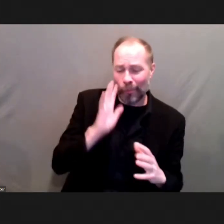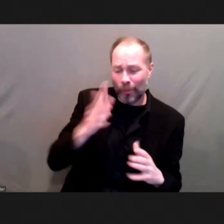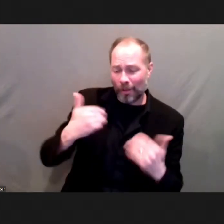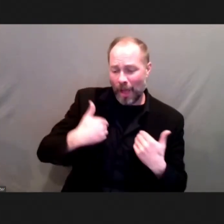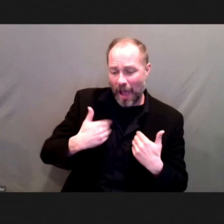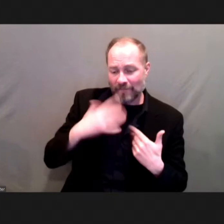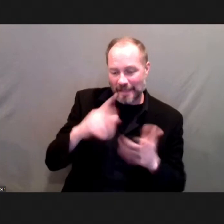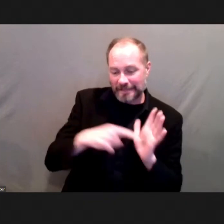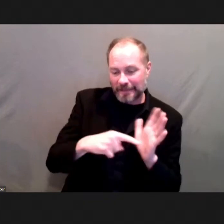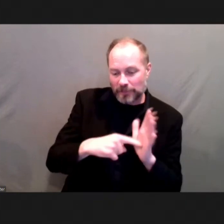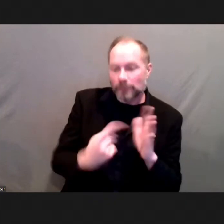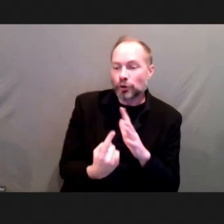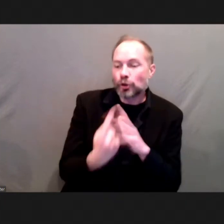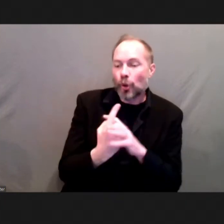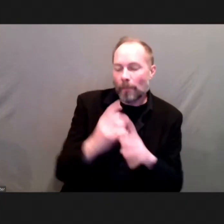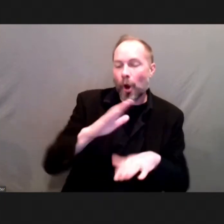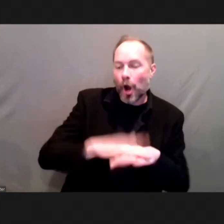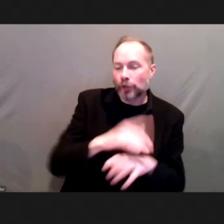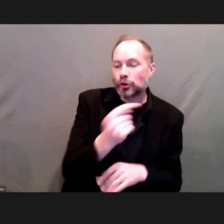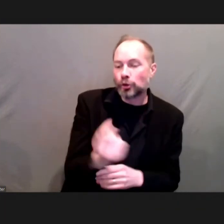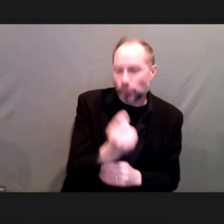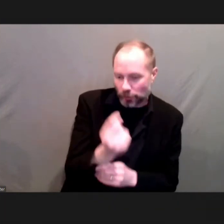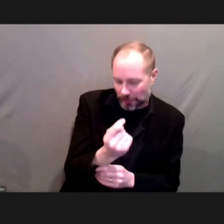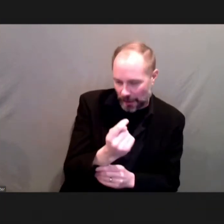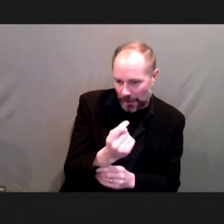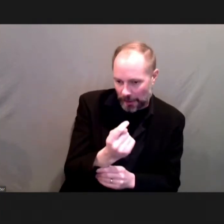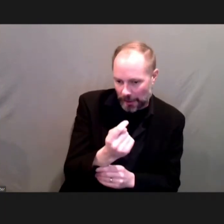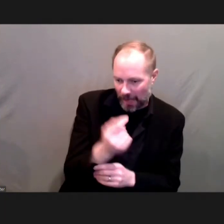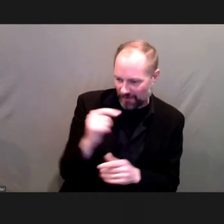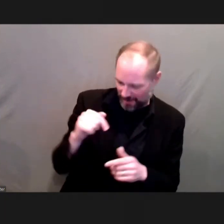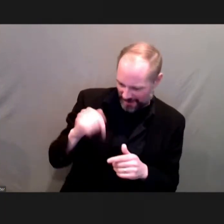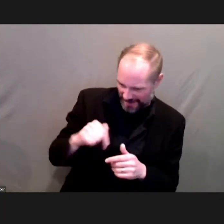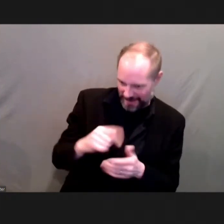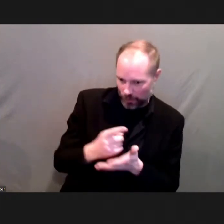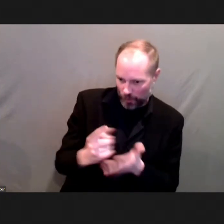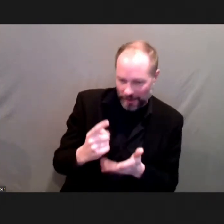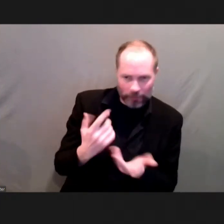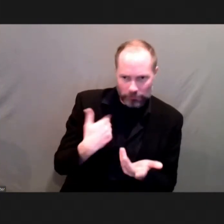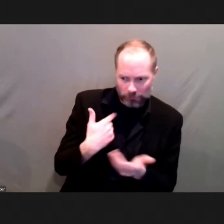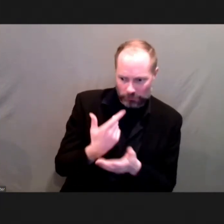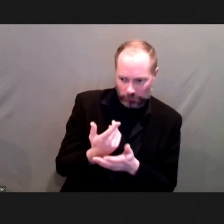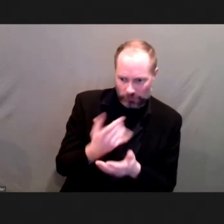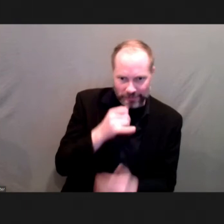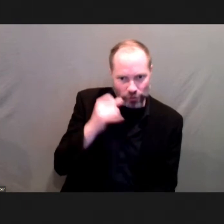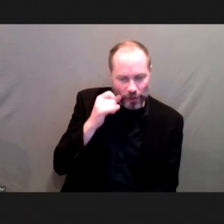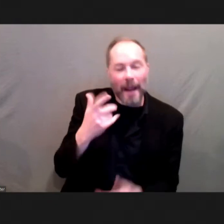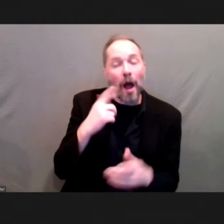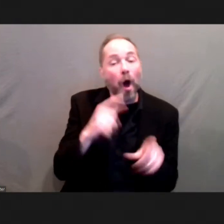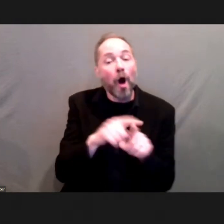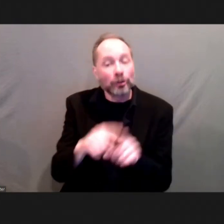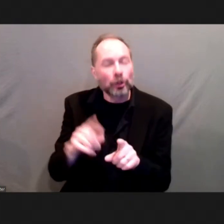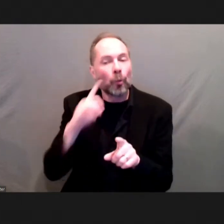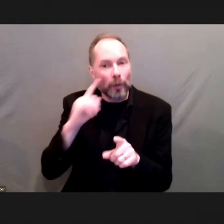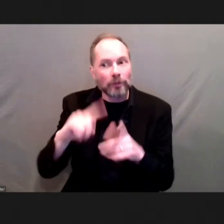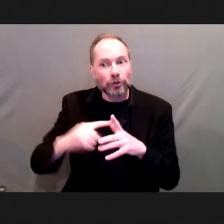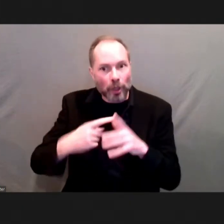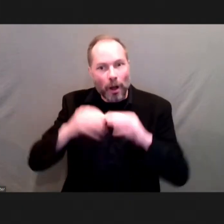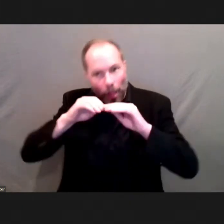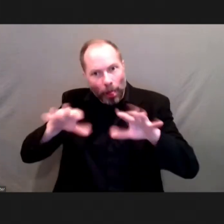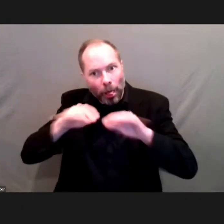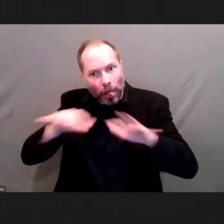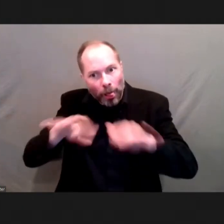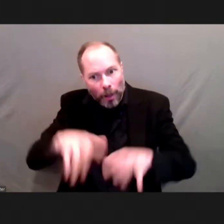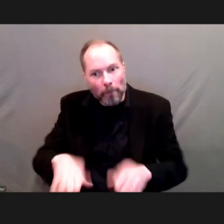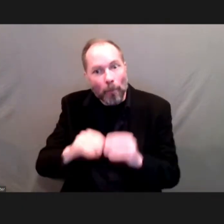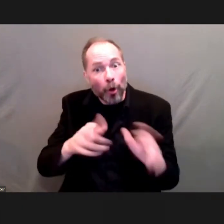on Tuesday of this past week. I also stopped shedding the virus more quickly, and as such, I can return to